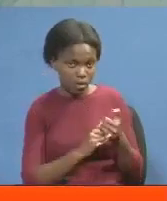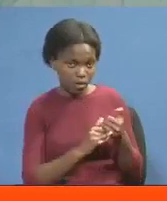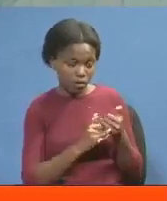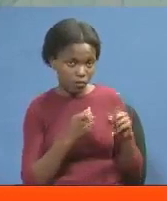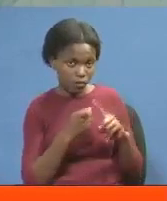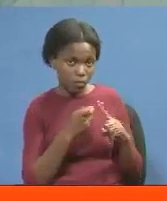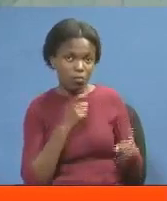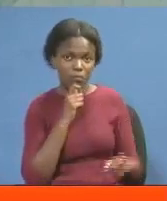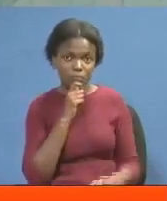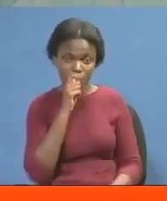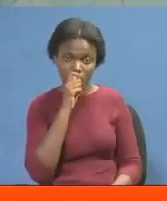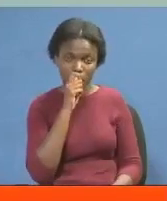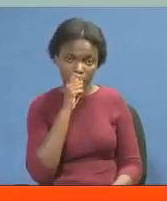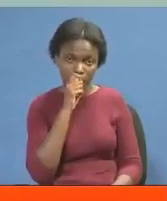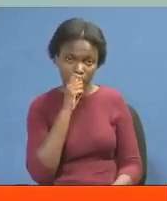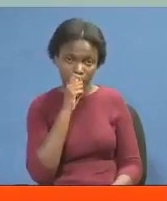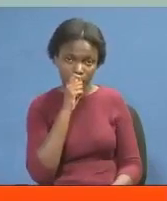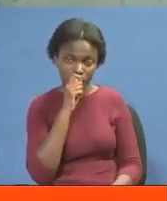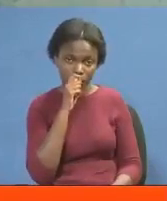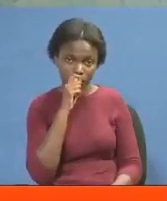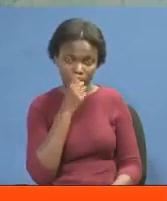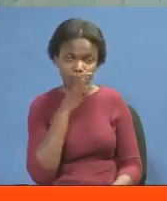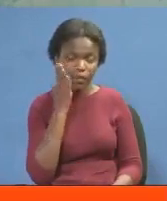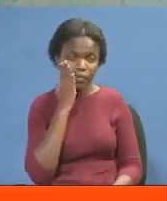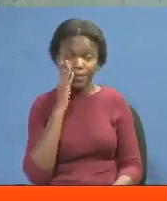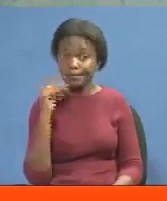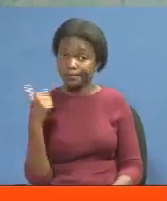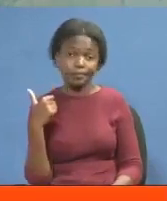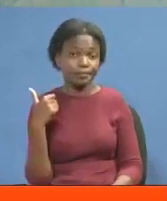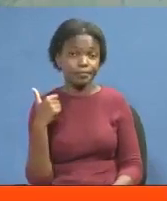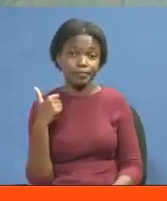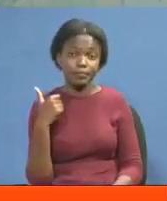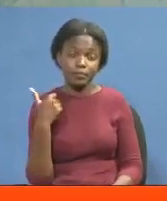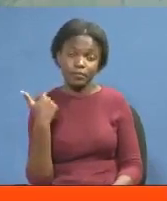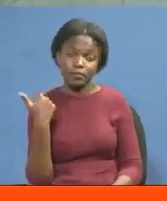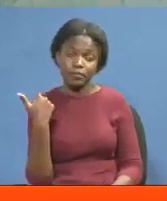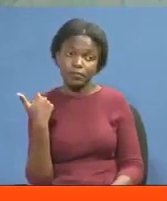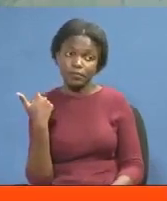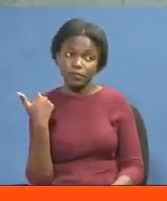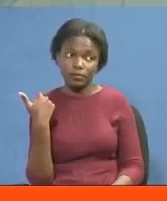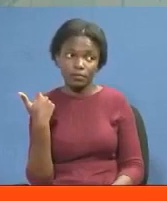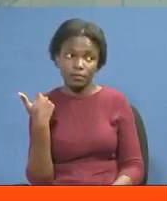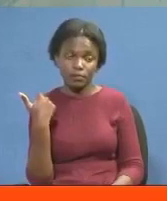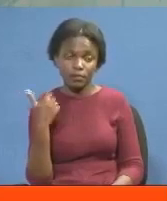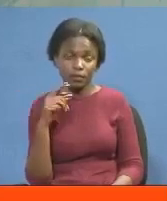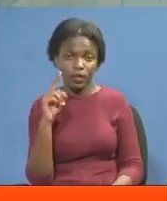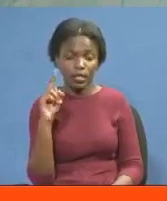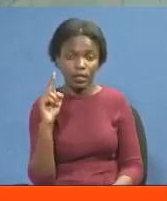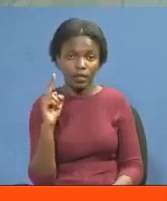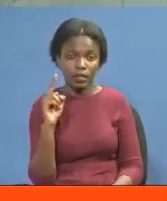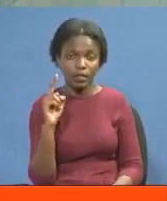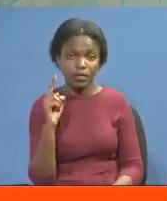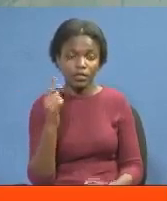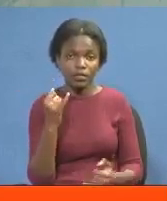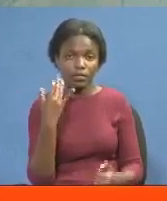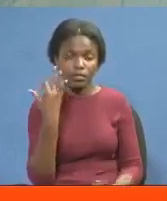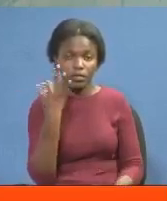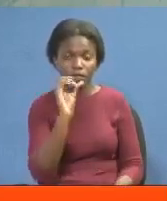Sorry? Those years. My stepmom All right. was a Somali from Tanzania. Okay. And then fast forward 30 years